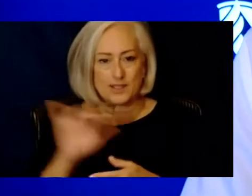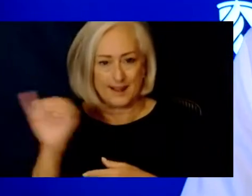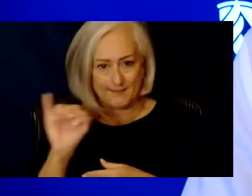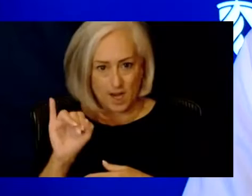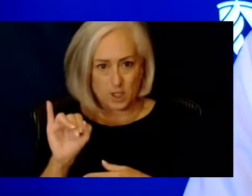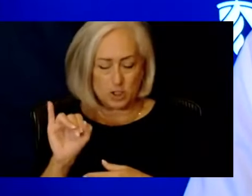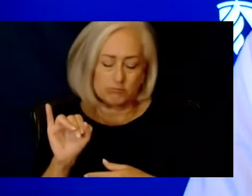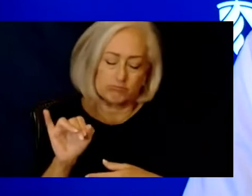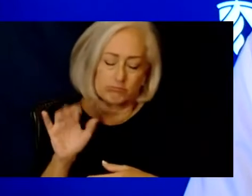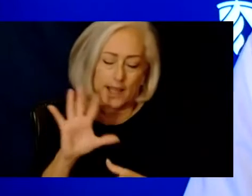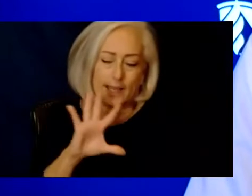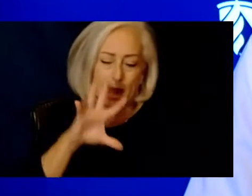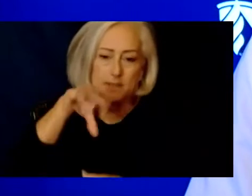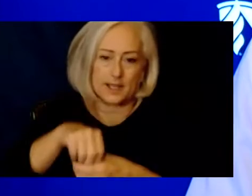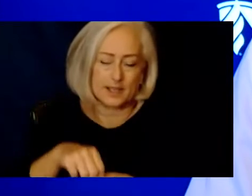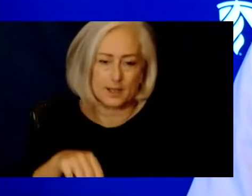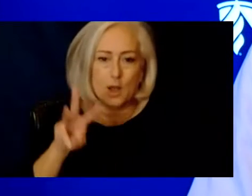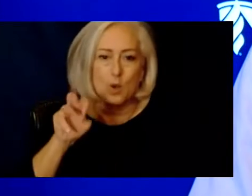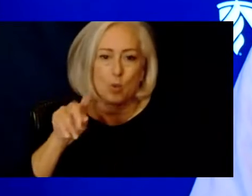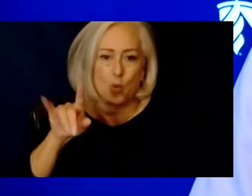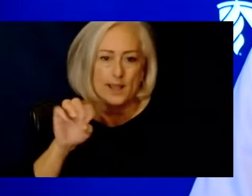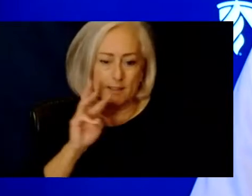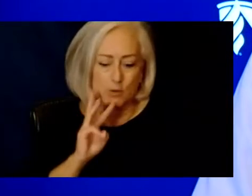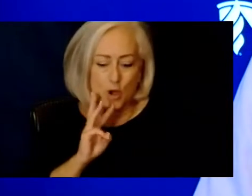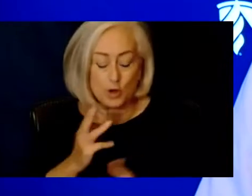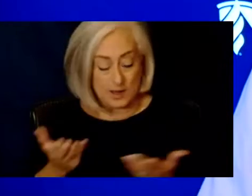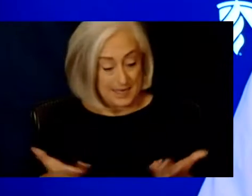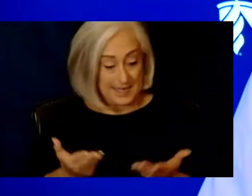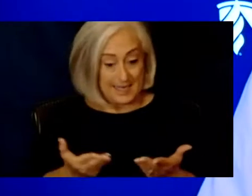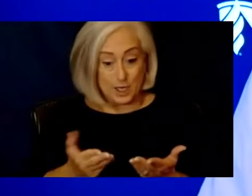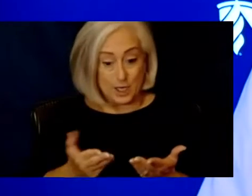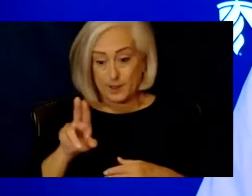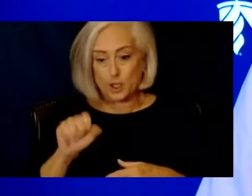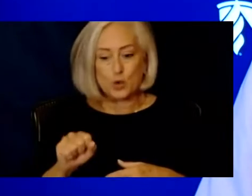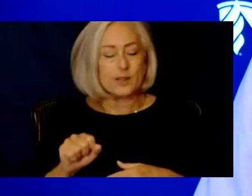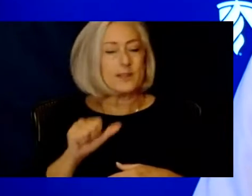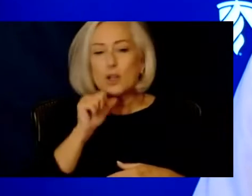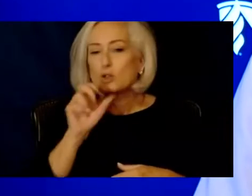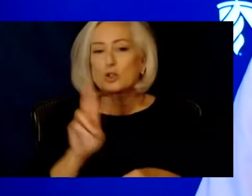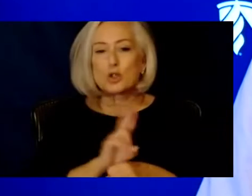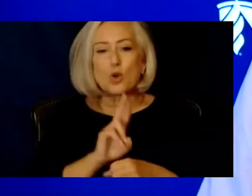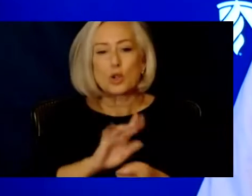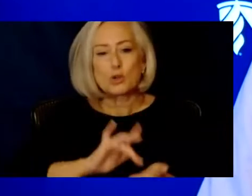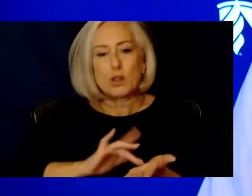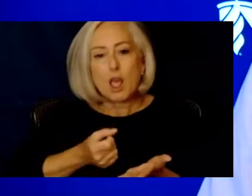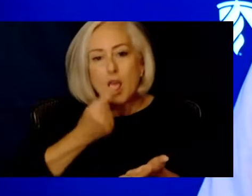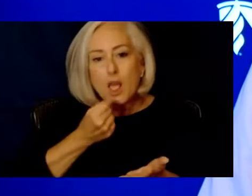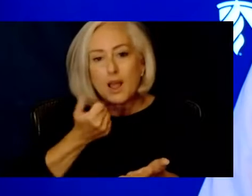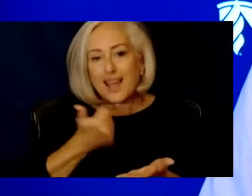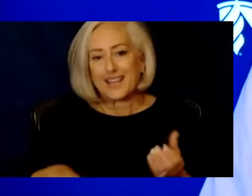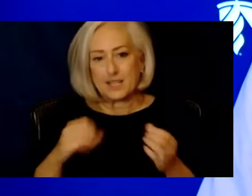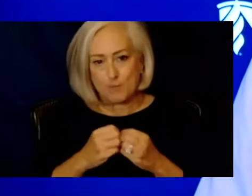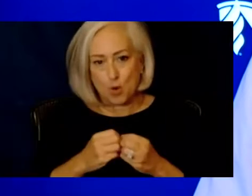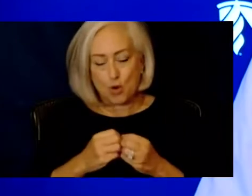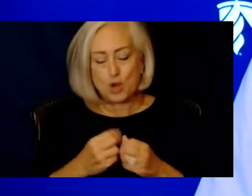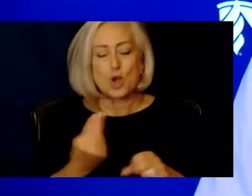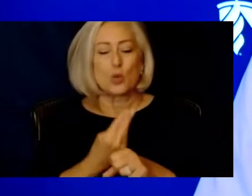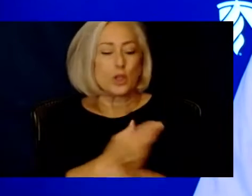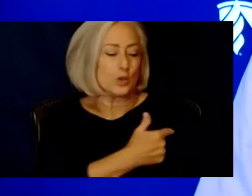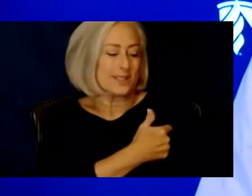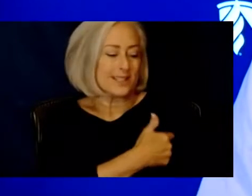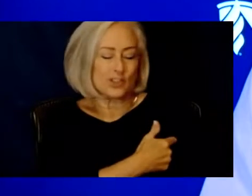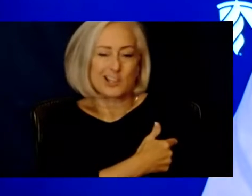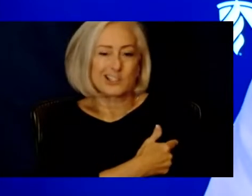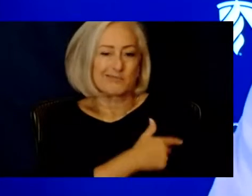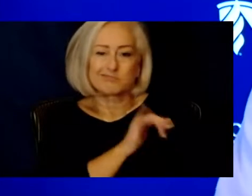We know that here in the United States, we don't use the oral polio vaccine. We use the injection, so that does not happen.